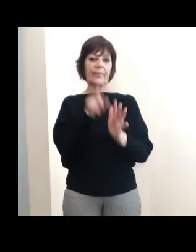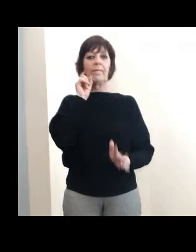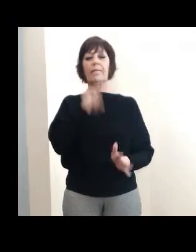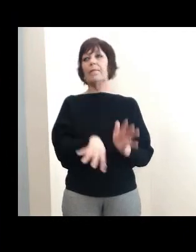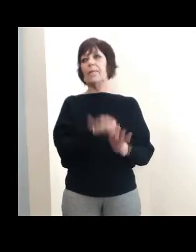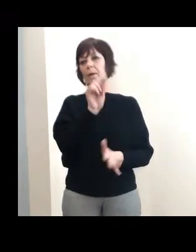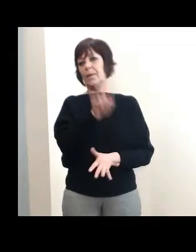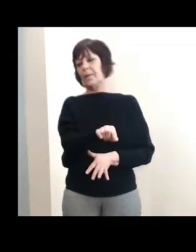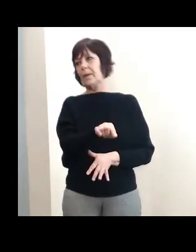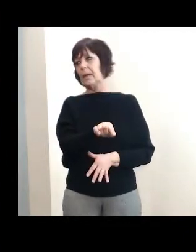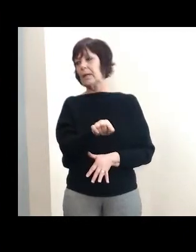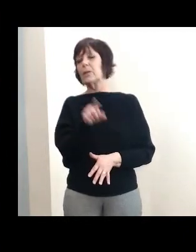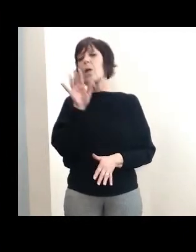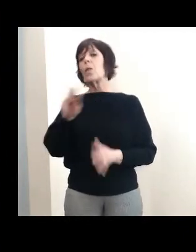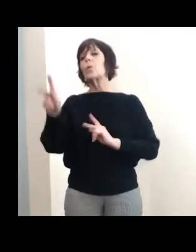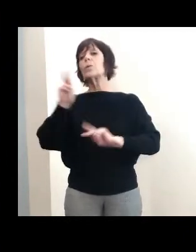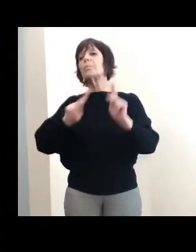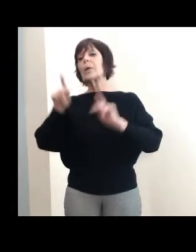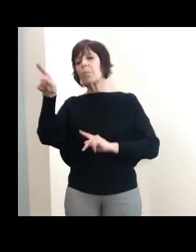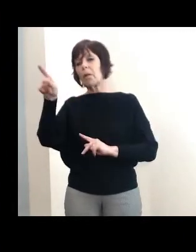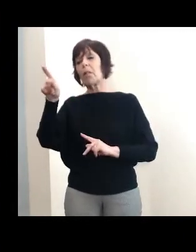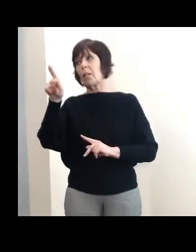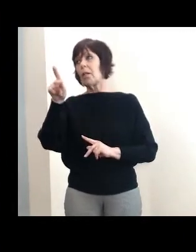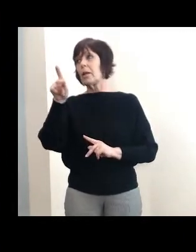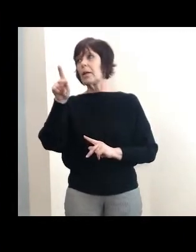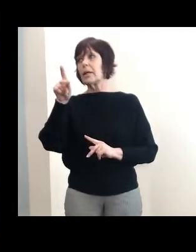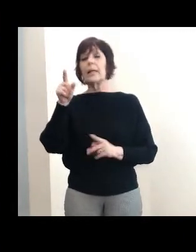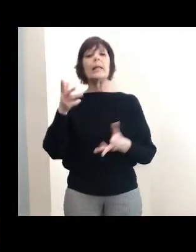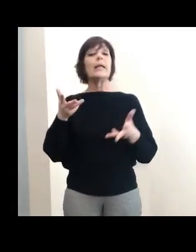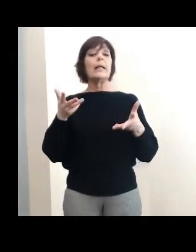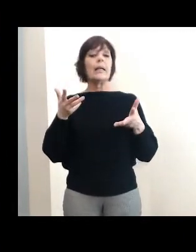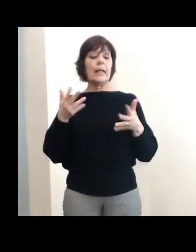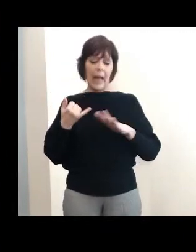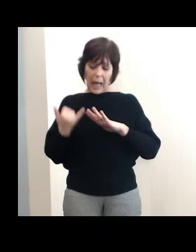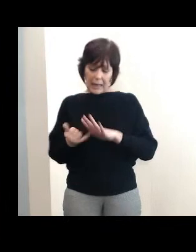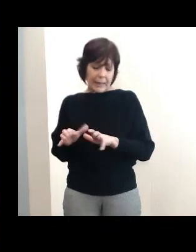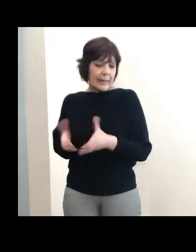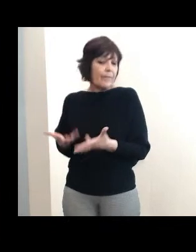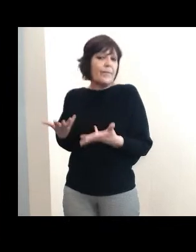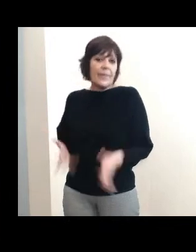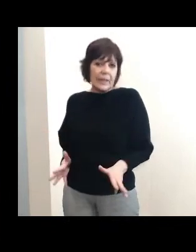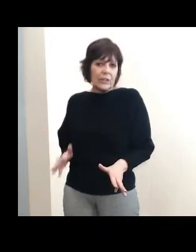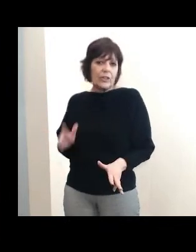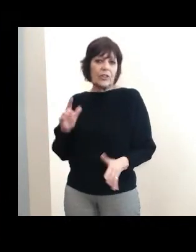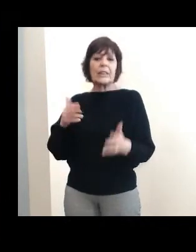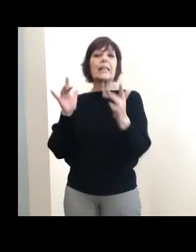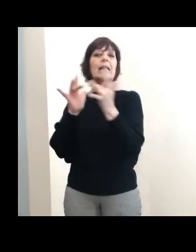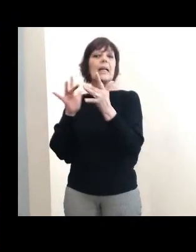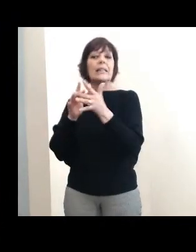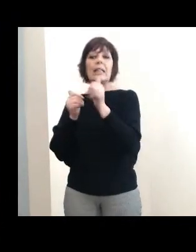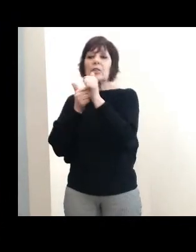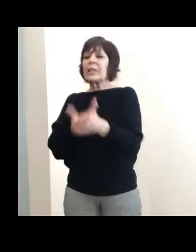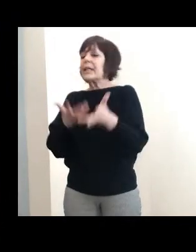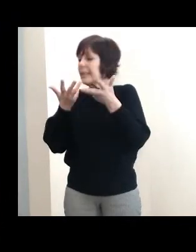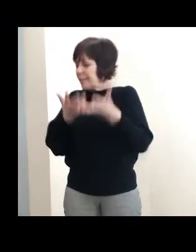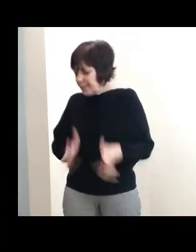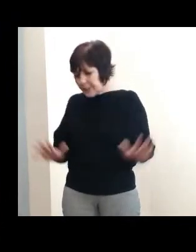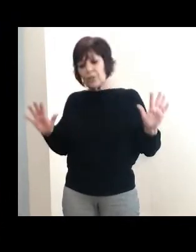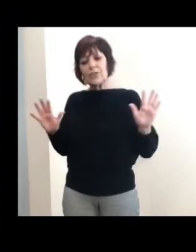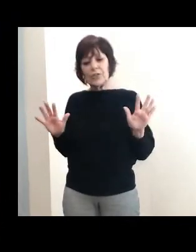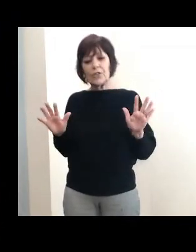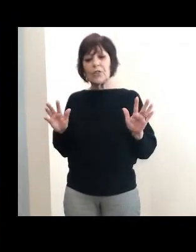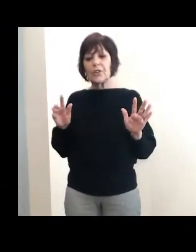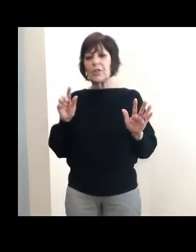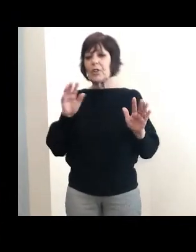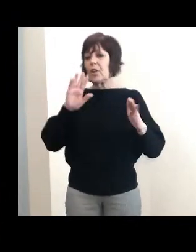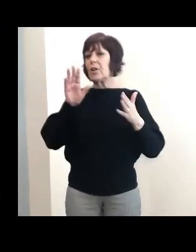So those persons, they have, completed their isolation. The contact tracing has been completed. We put